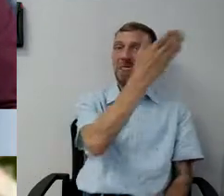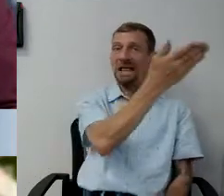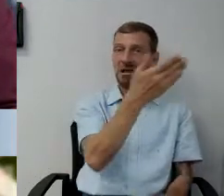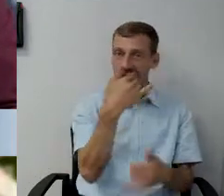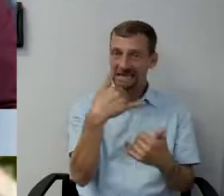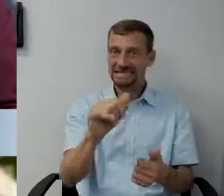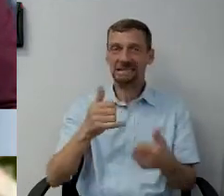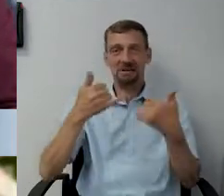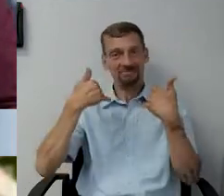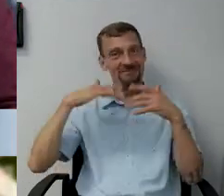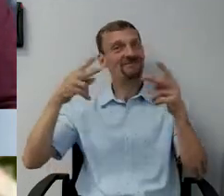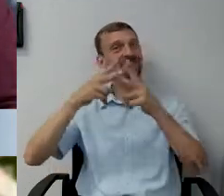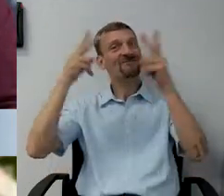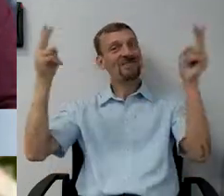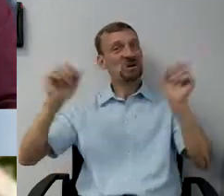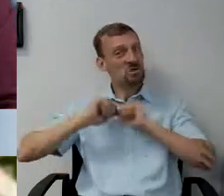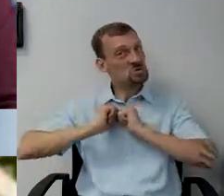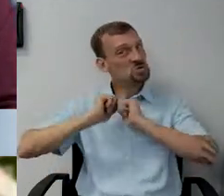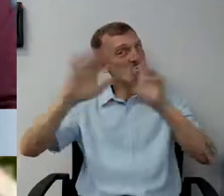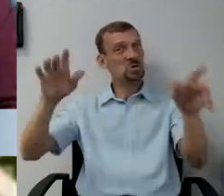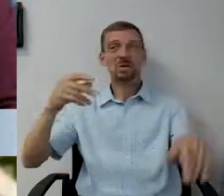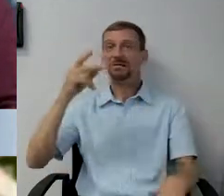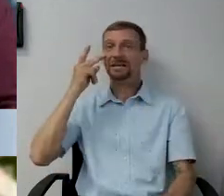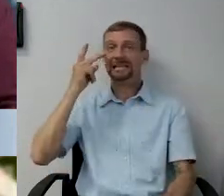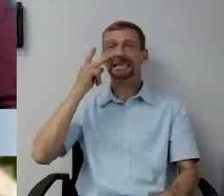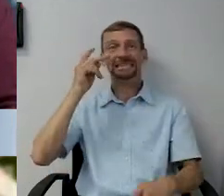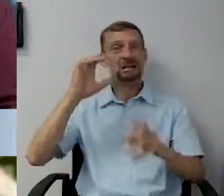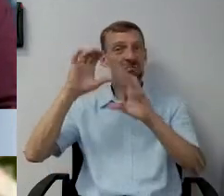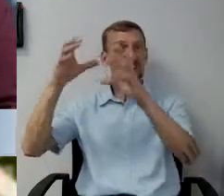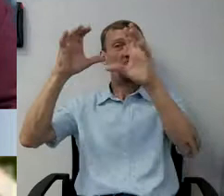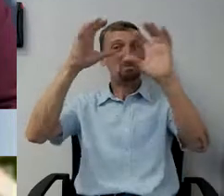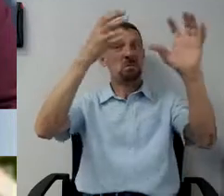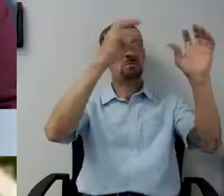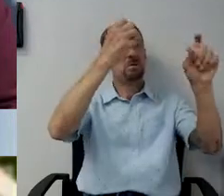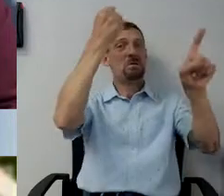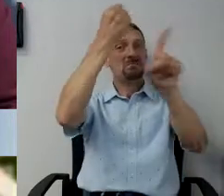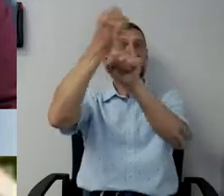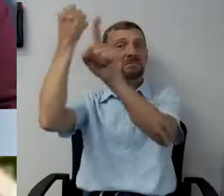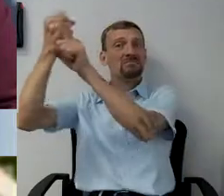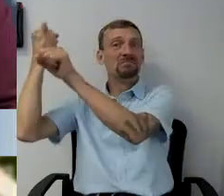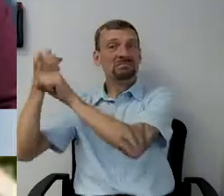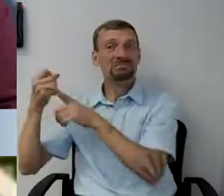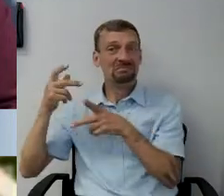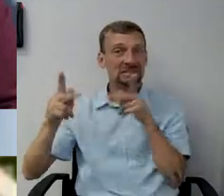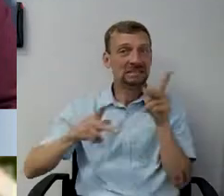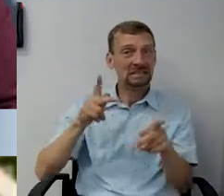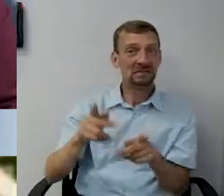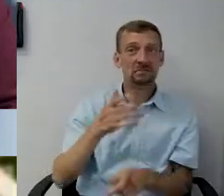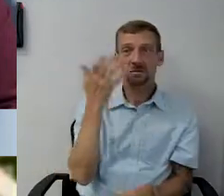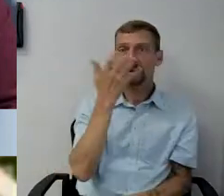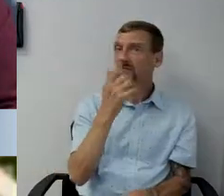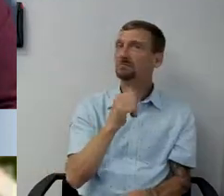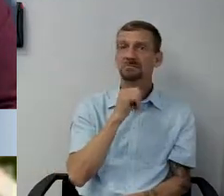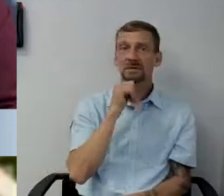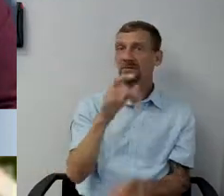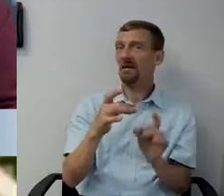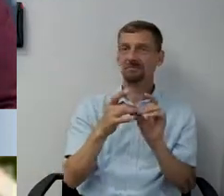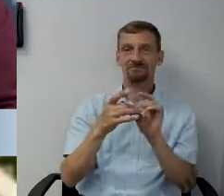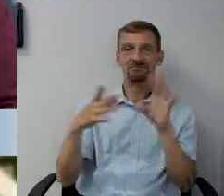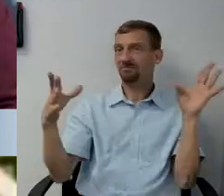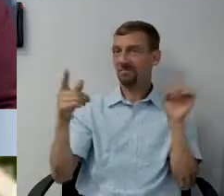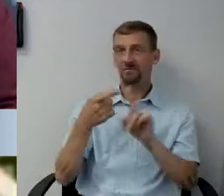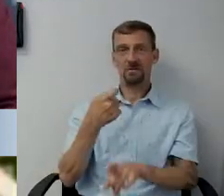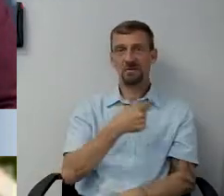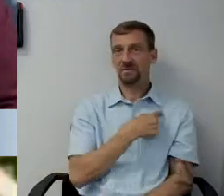very contagious. We're seeing clusters of outbreaks, and so it's not letting up, frankly.